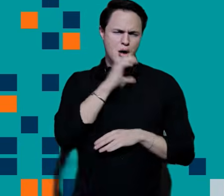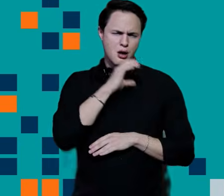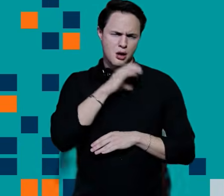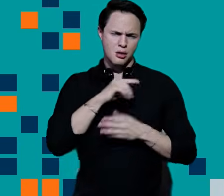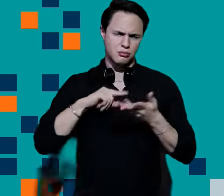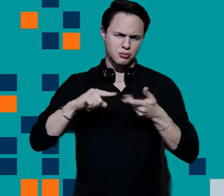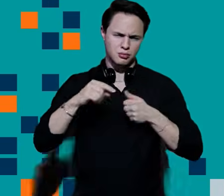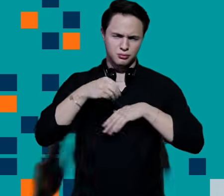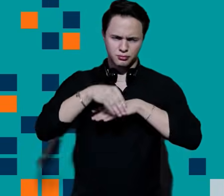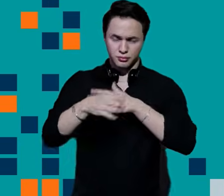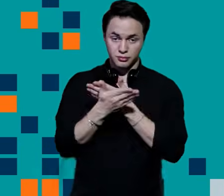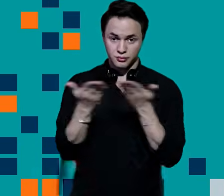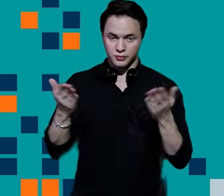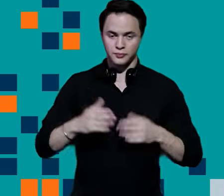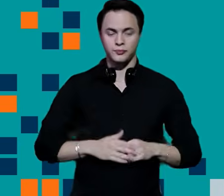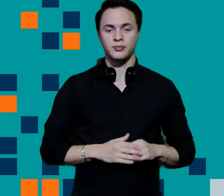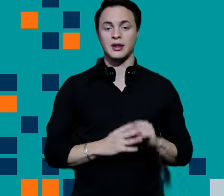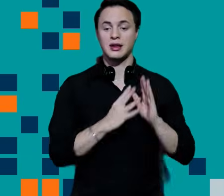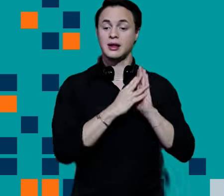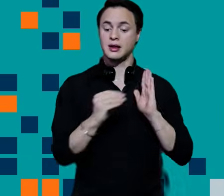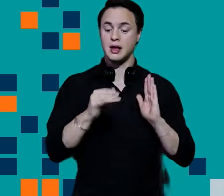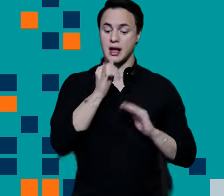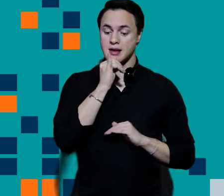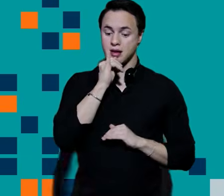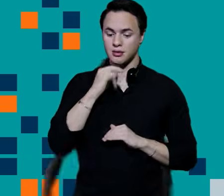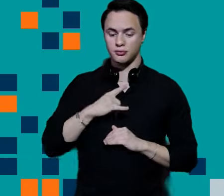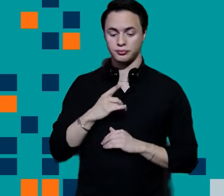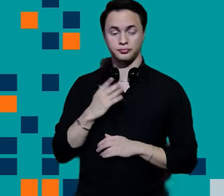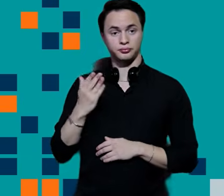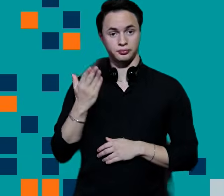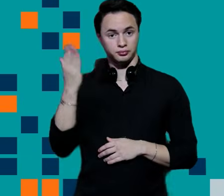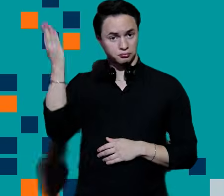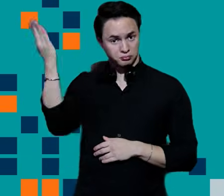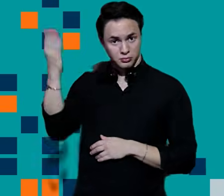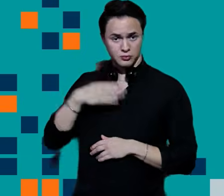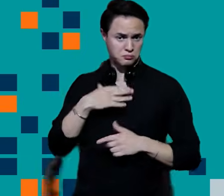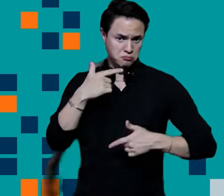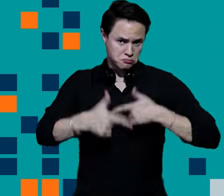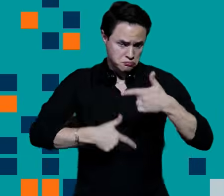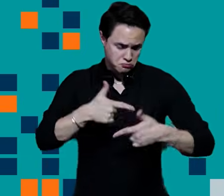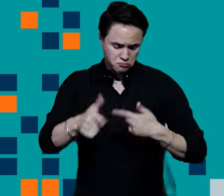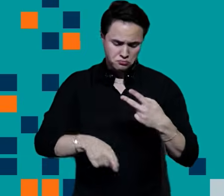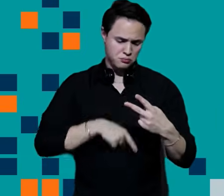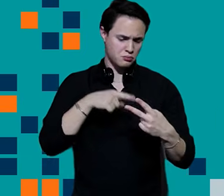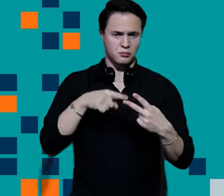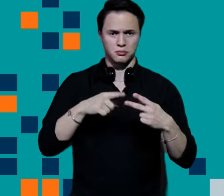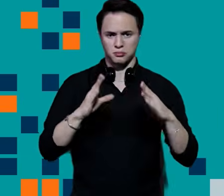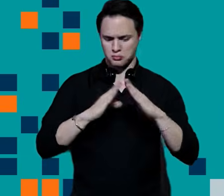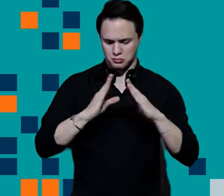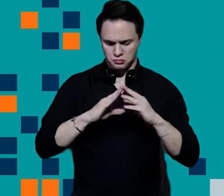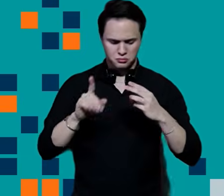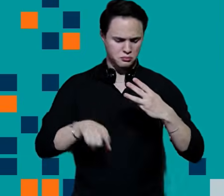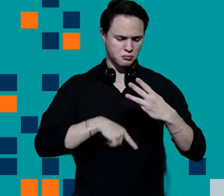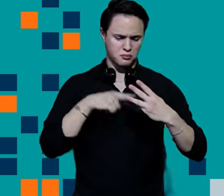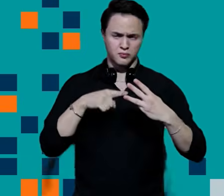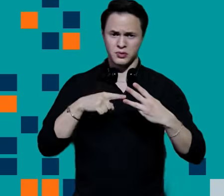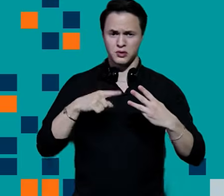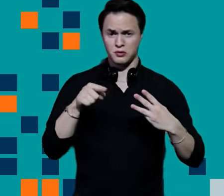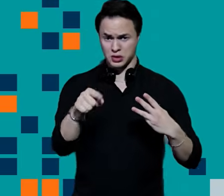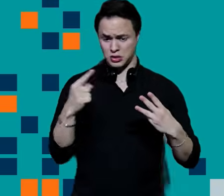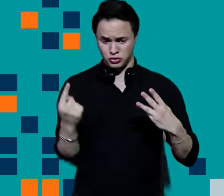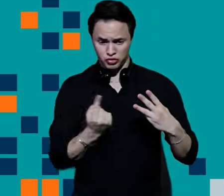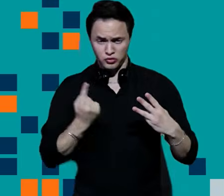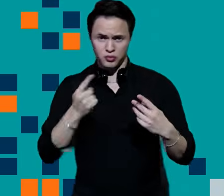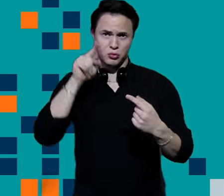So I'm just going to walk through examples of it in our own work, and you'll see I'm highlighting individual features, but as